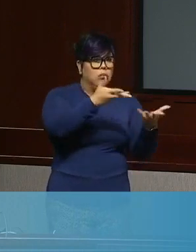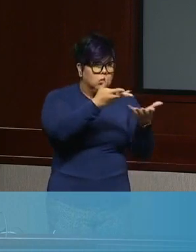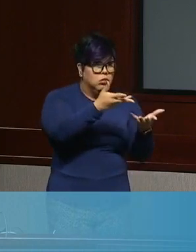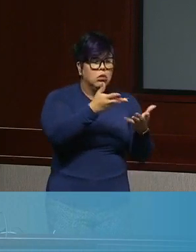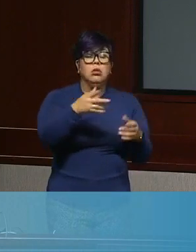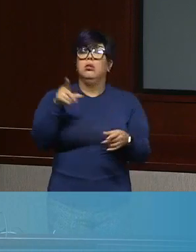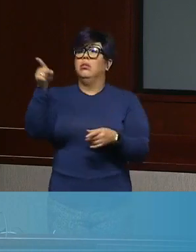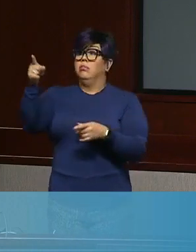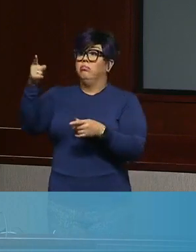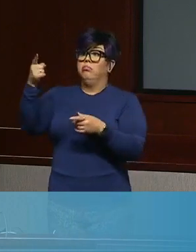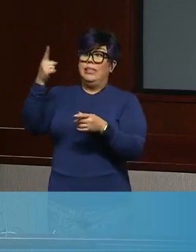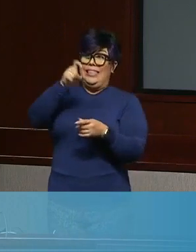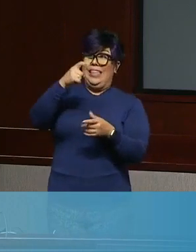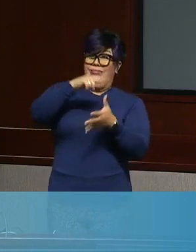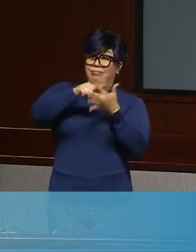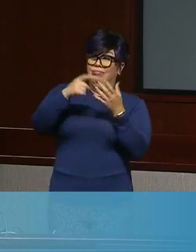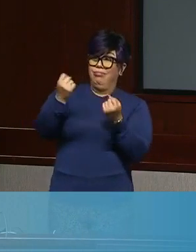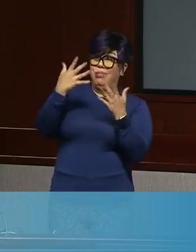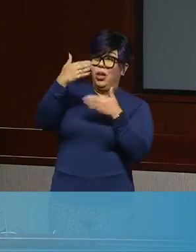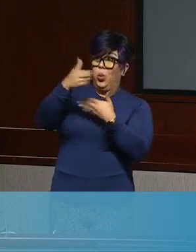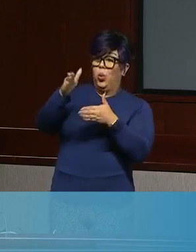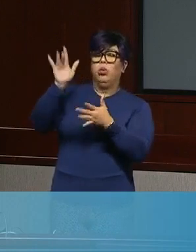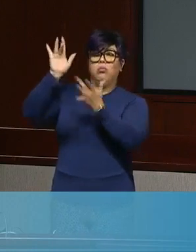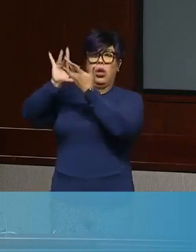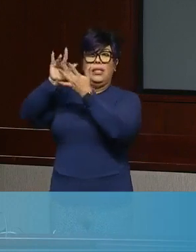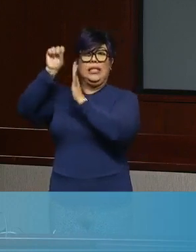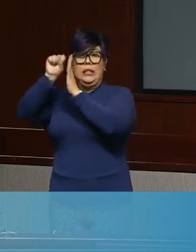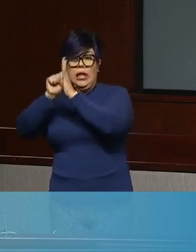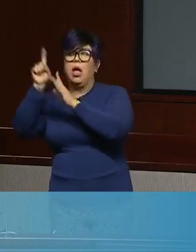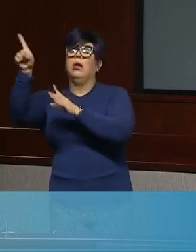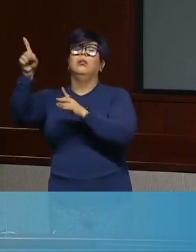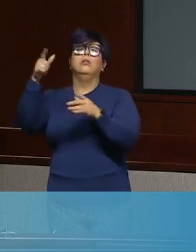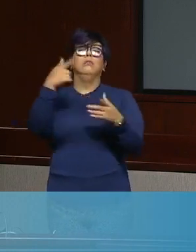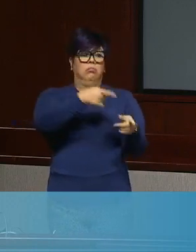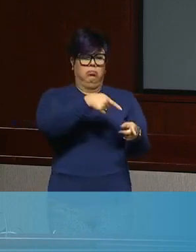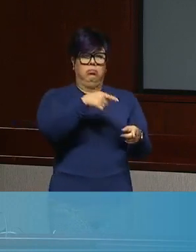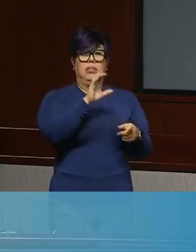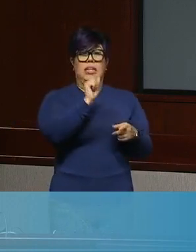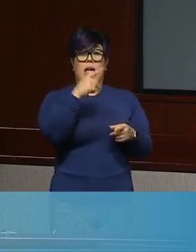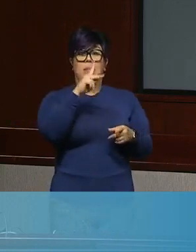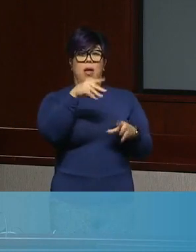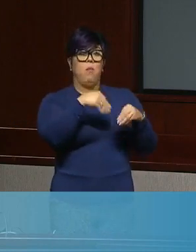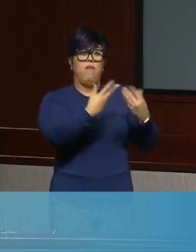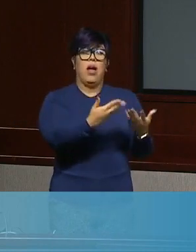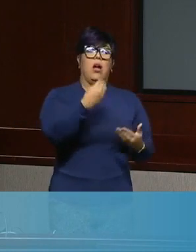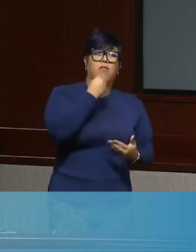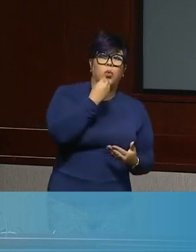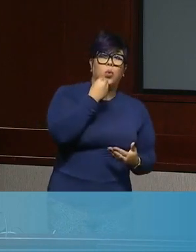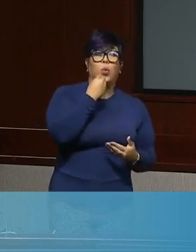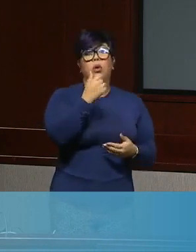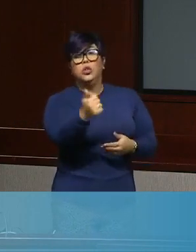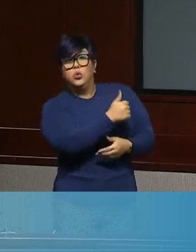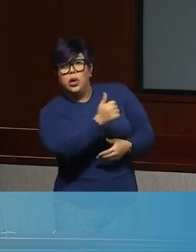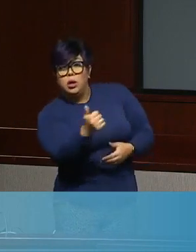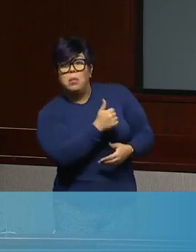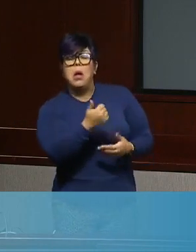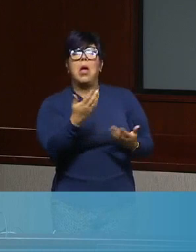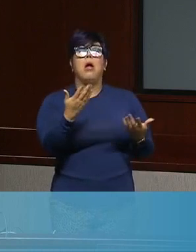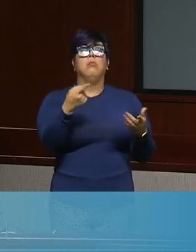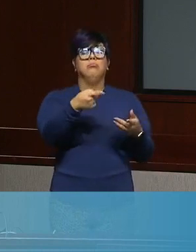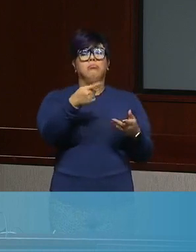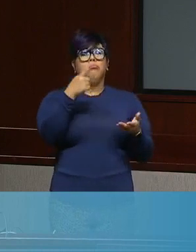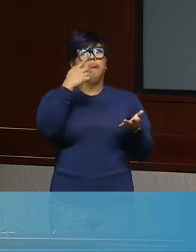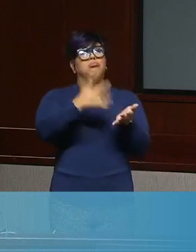room reservations, provide transportation to the hotel site, provide meals, and general wellness